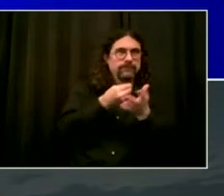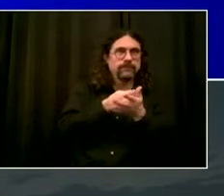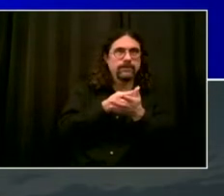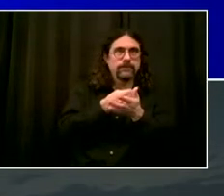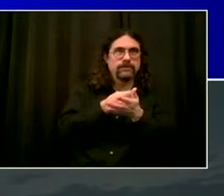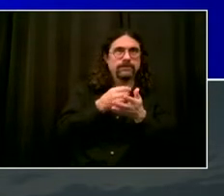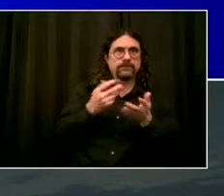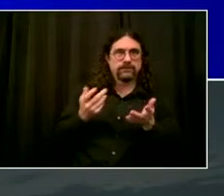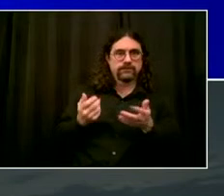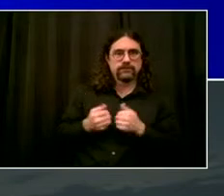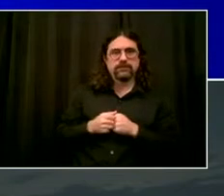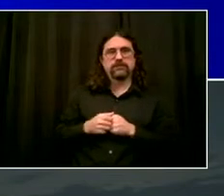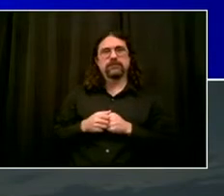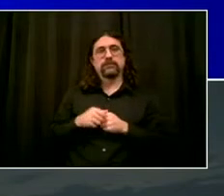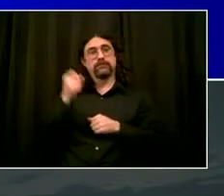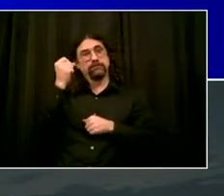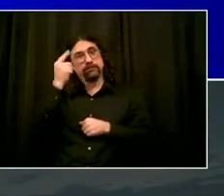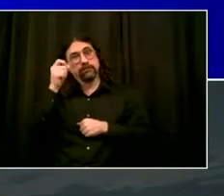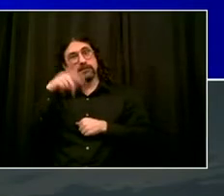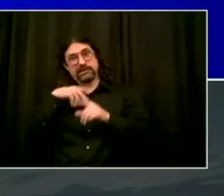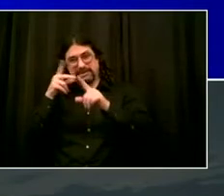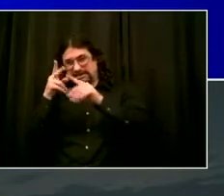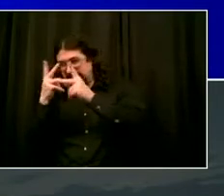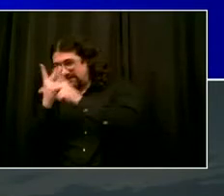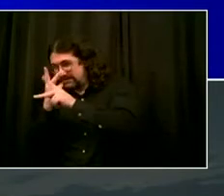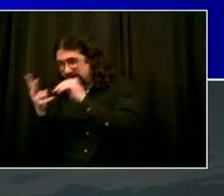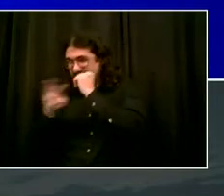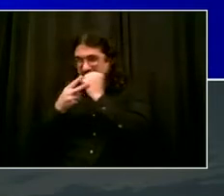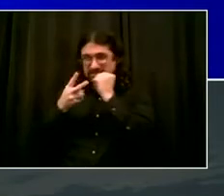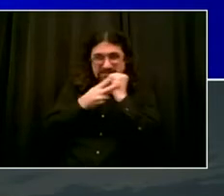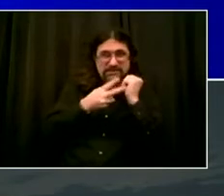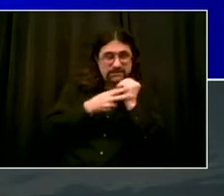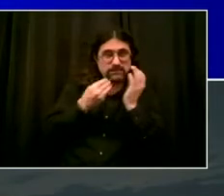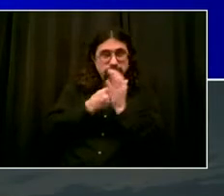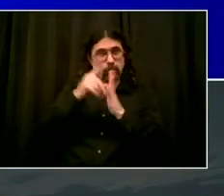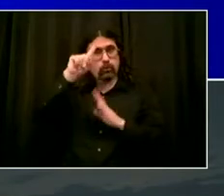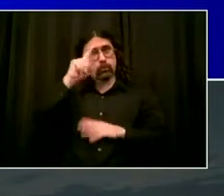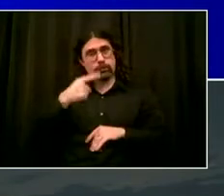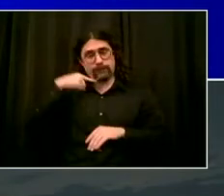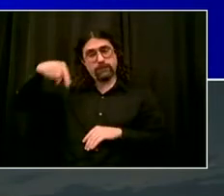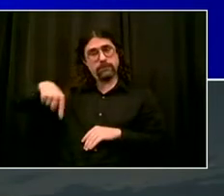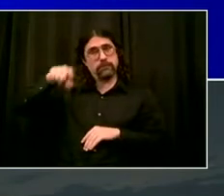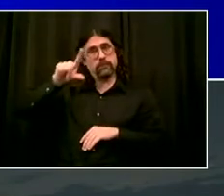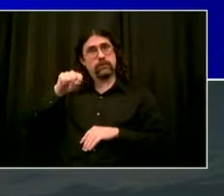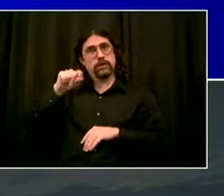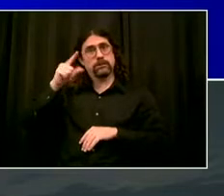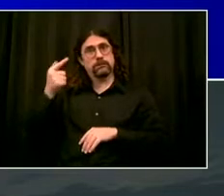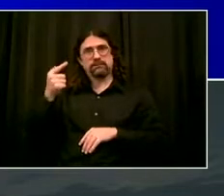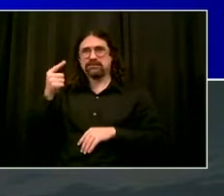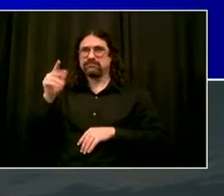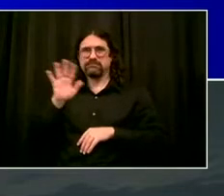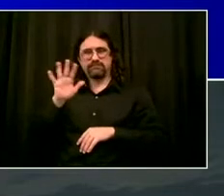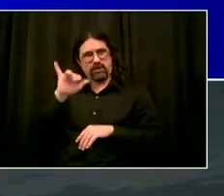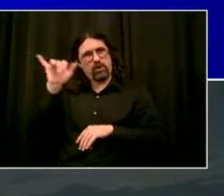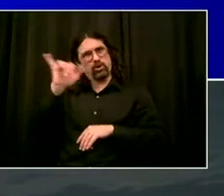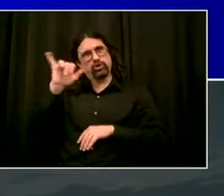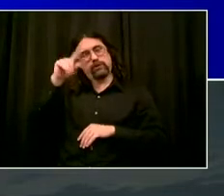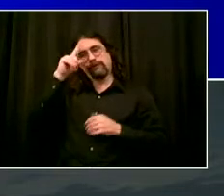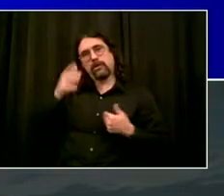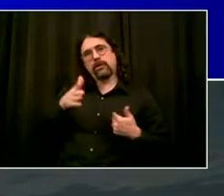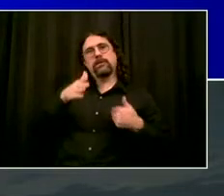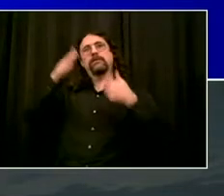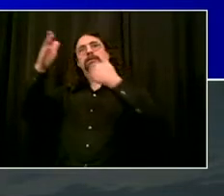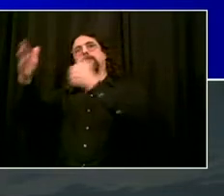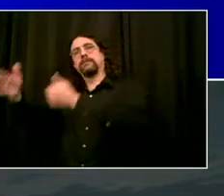so the budget reserves uh these reserves continue to be